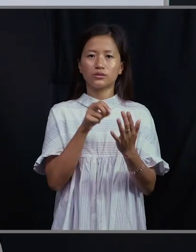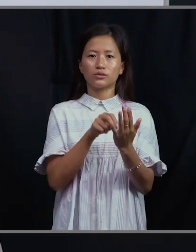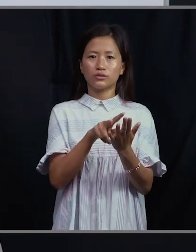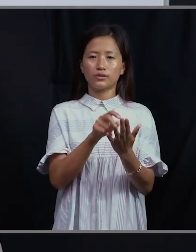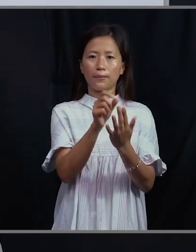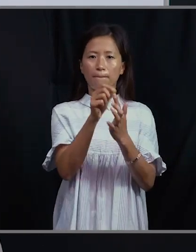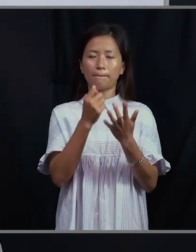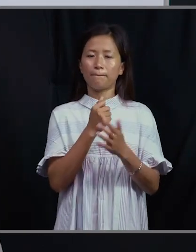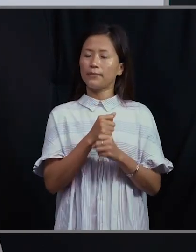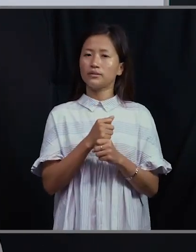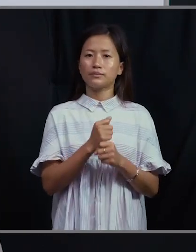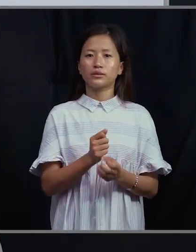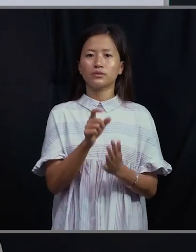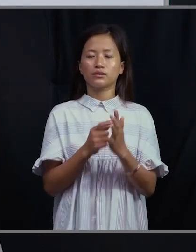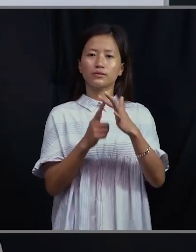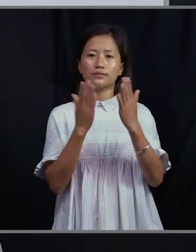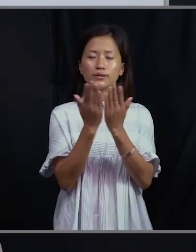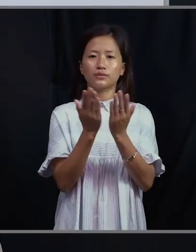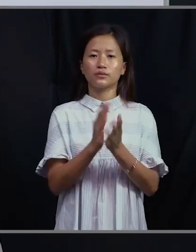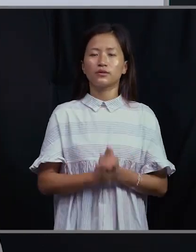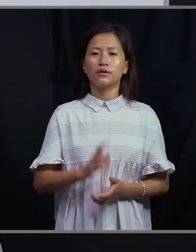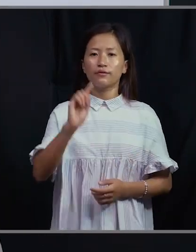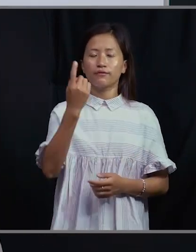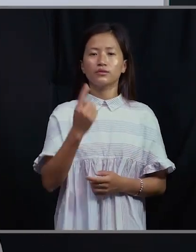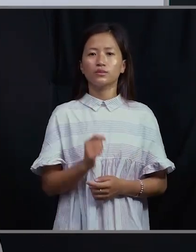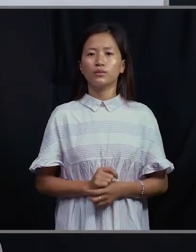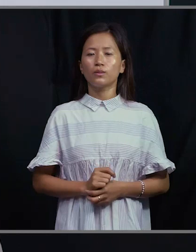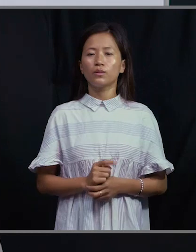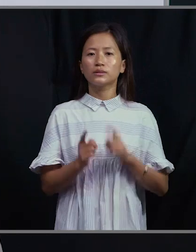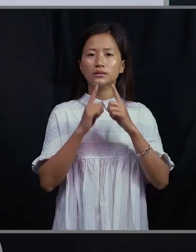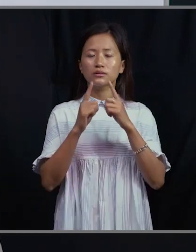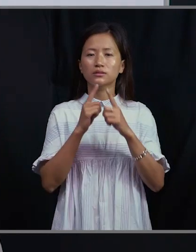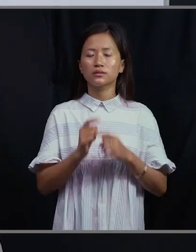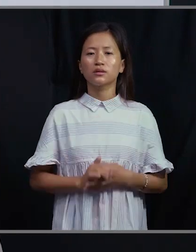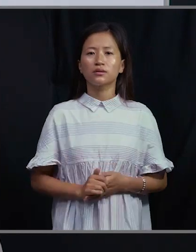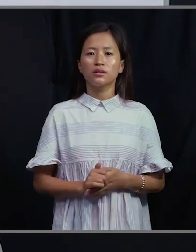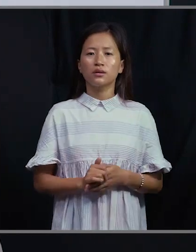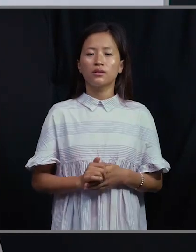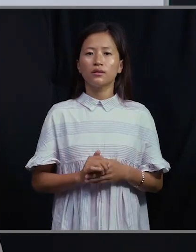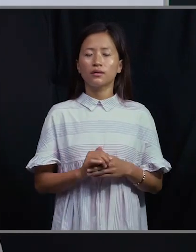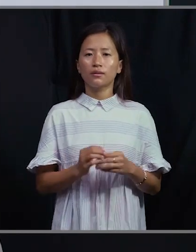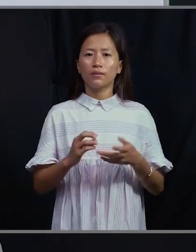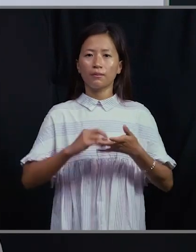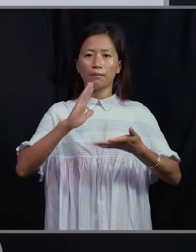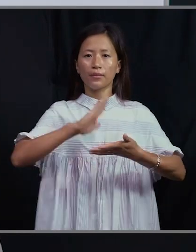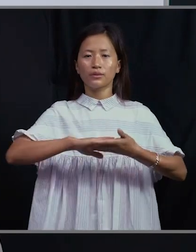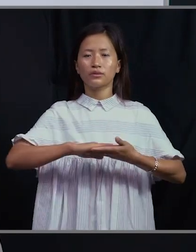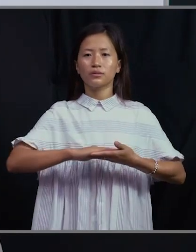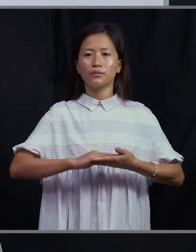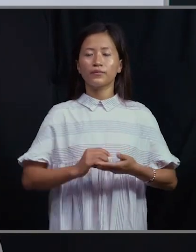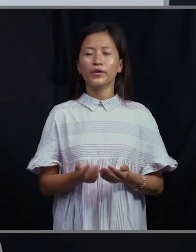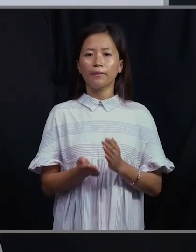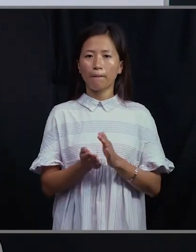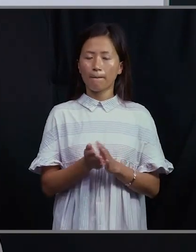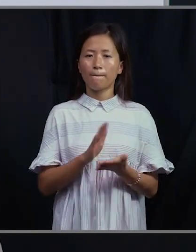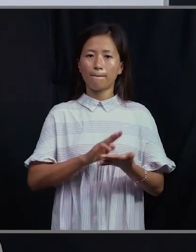in your textbook. Okay, so the first one that I would like to discuss with you is among the marriage among the Muslims